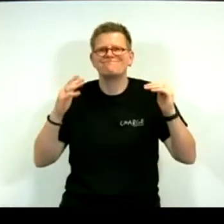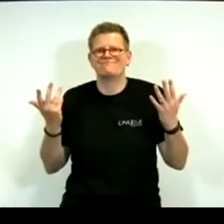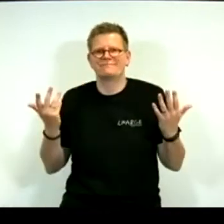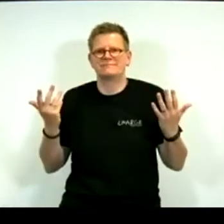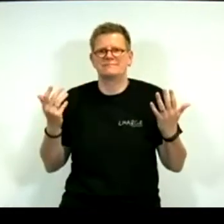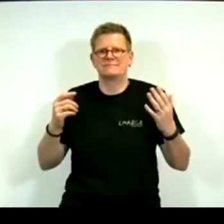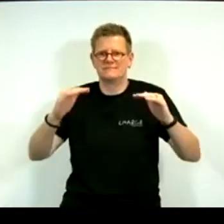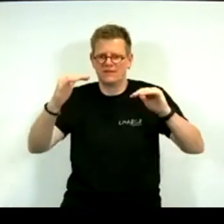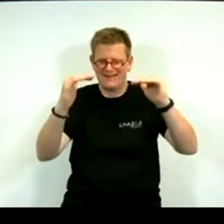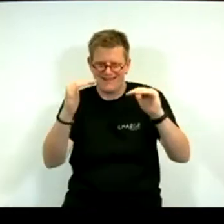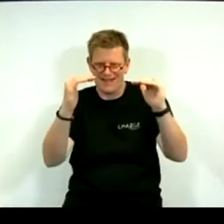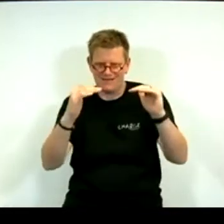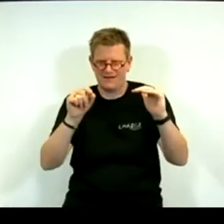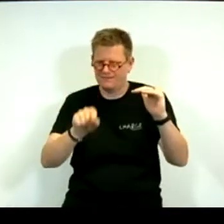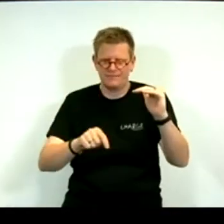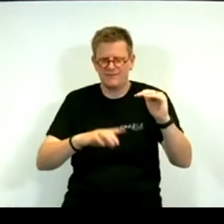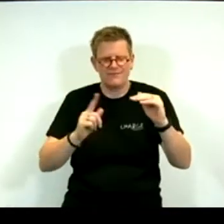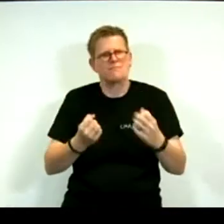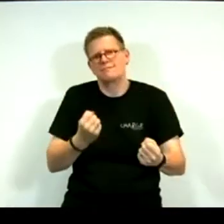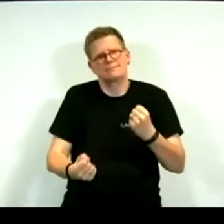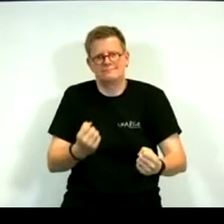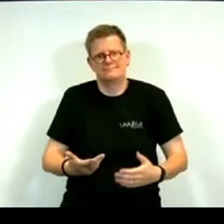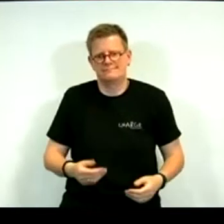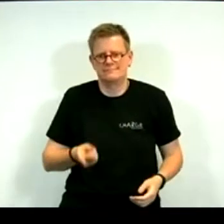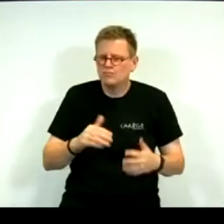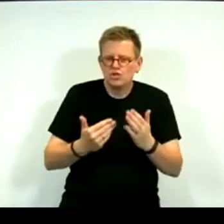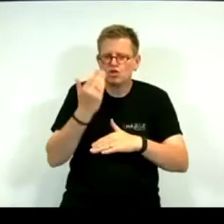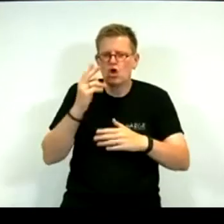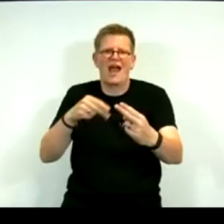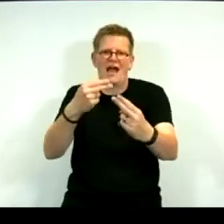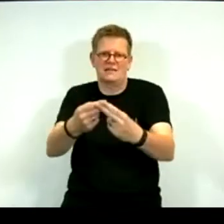the time because nothing stands still.